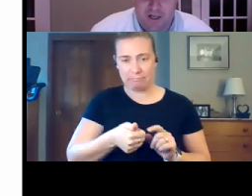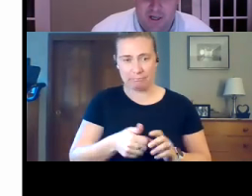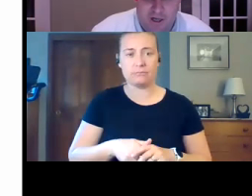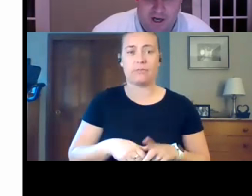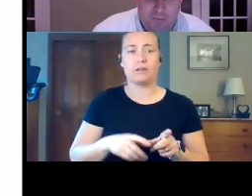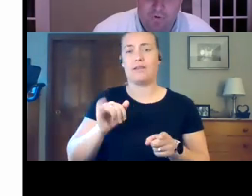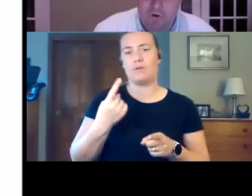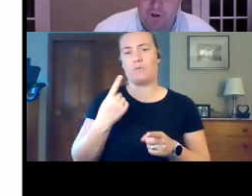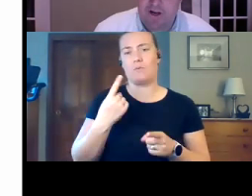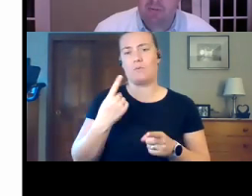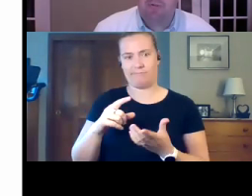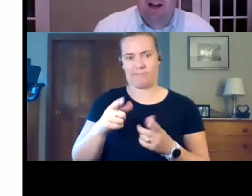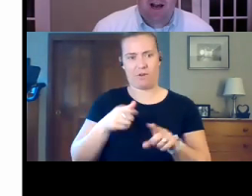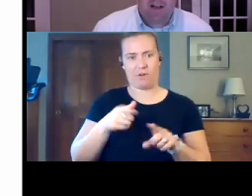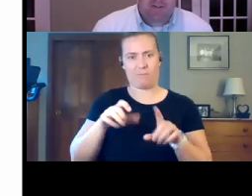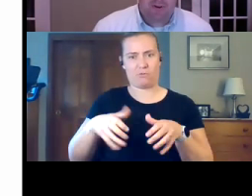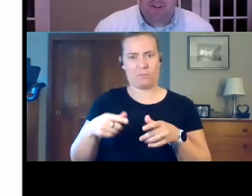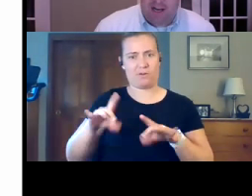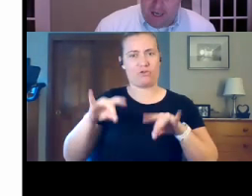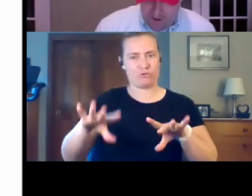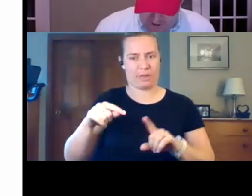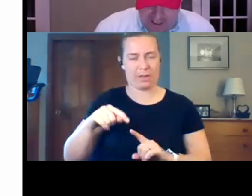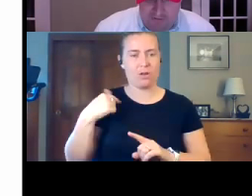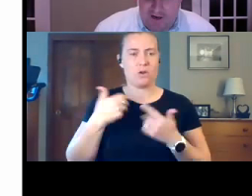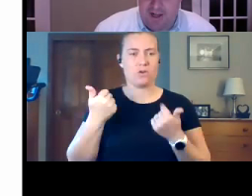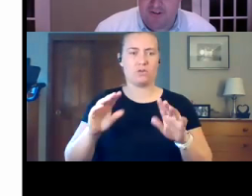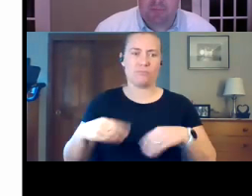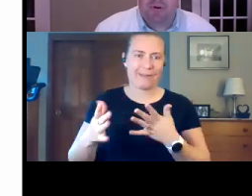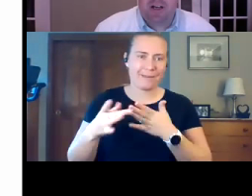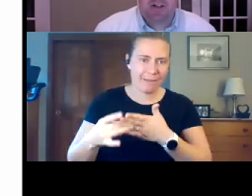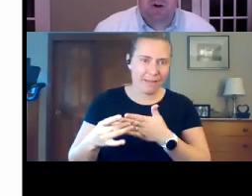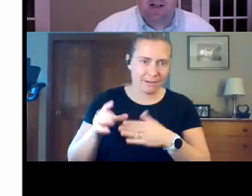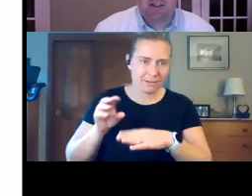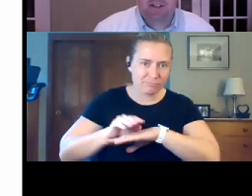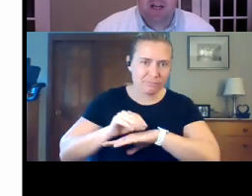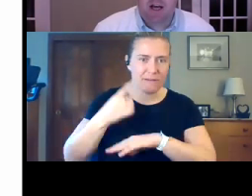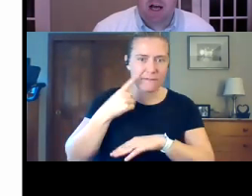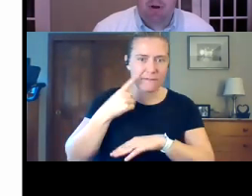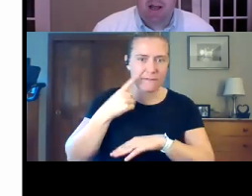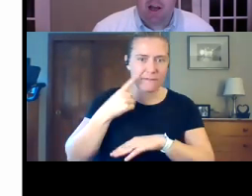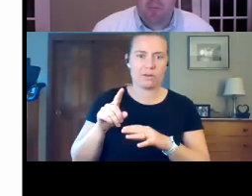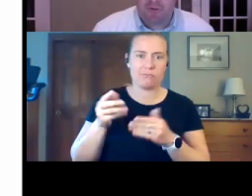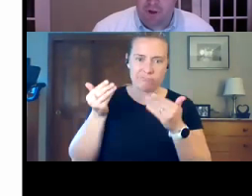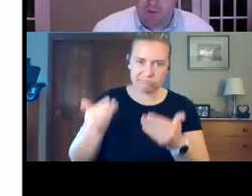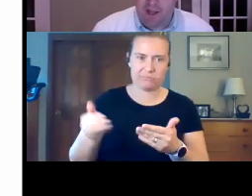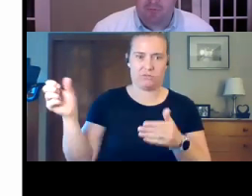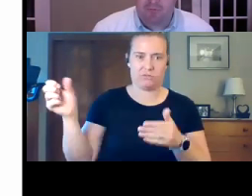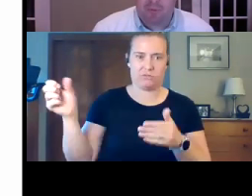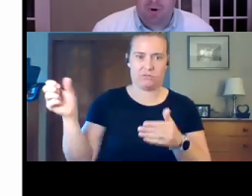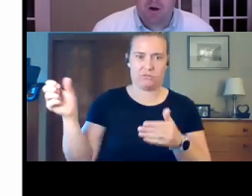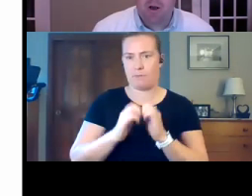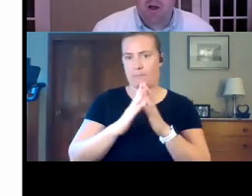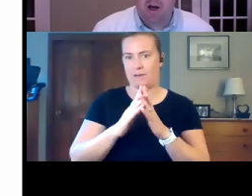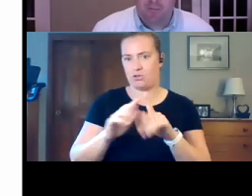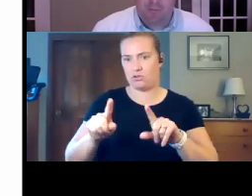Australia, where we tried to provide guidance for designing and undertaking randomized implementation trials. And I hope this will be a really helpful